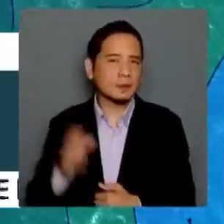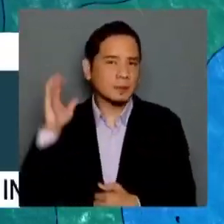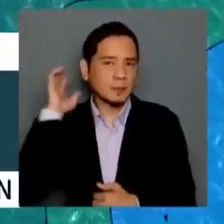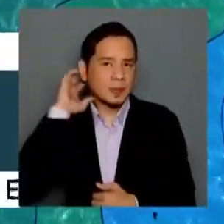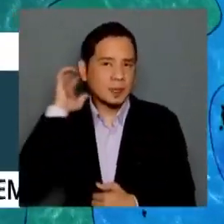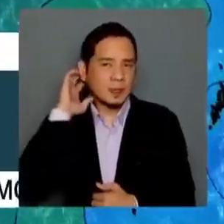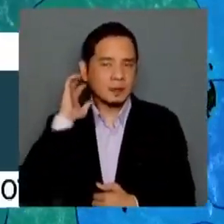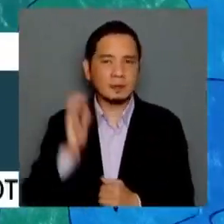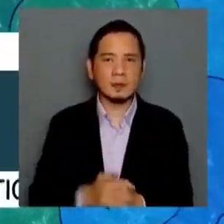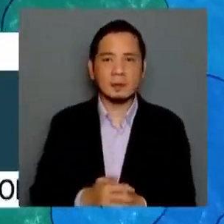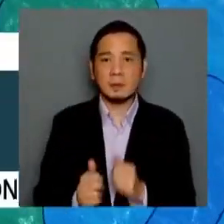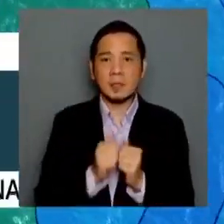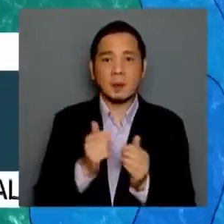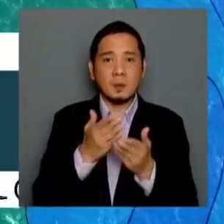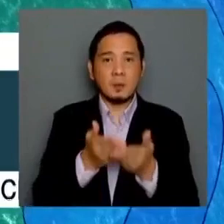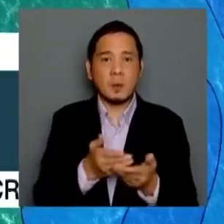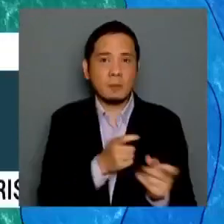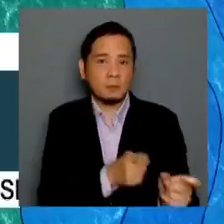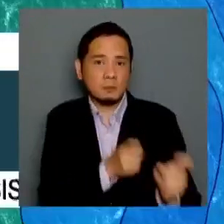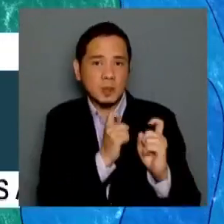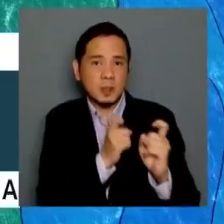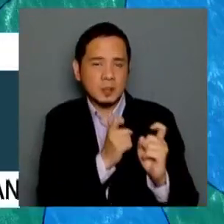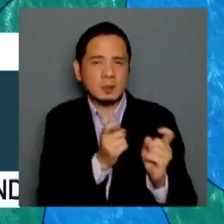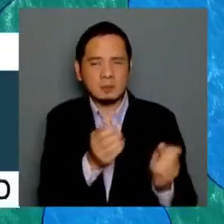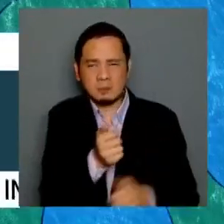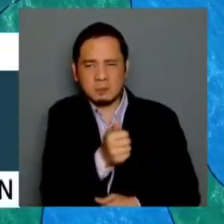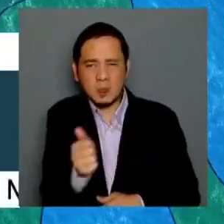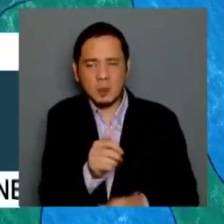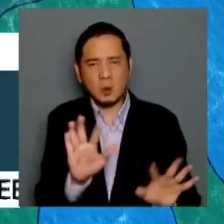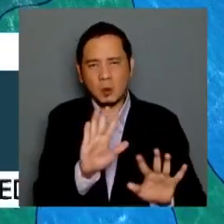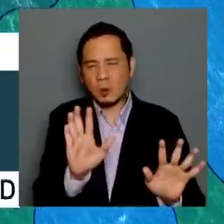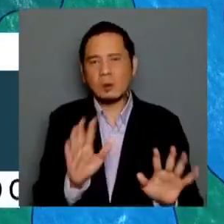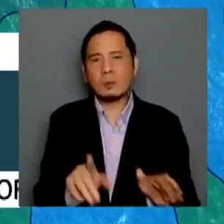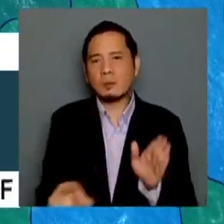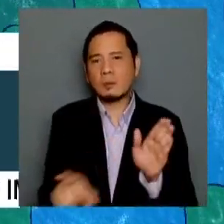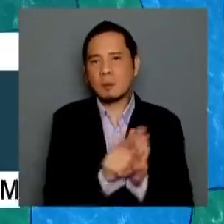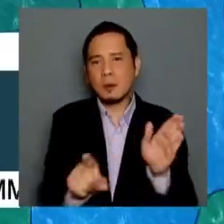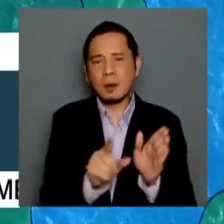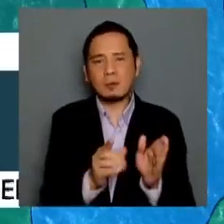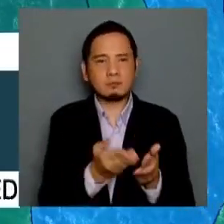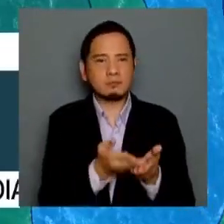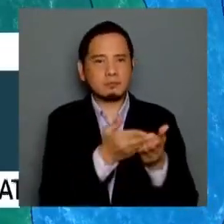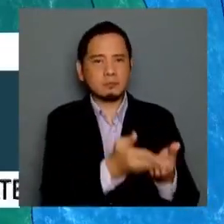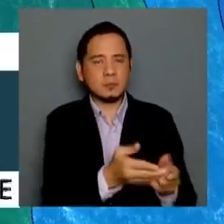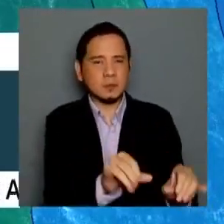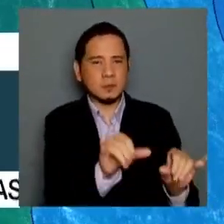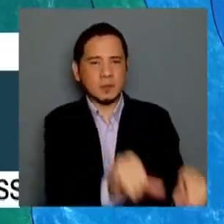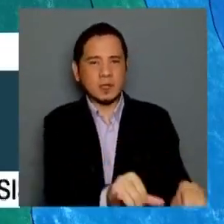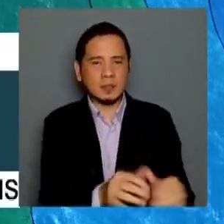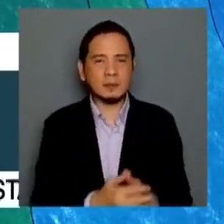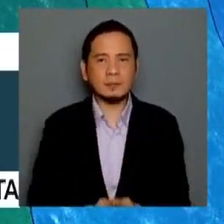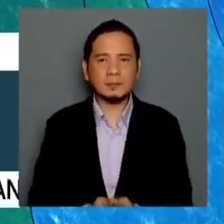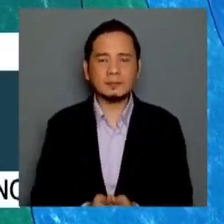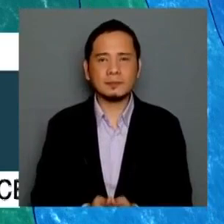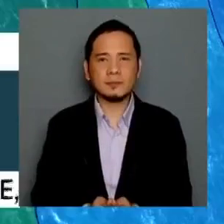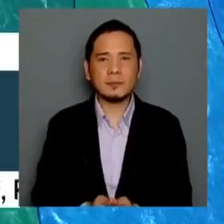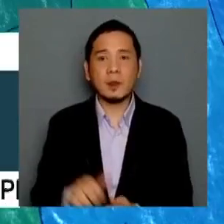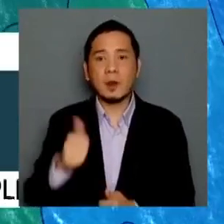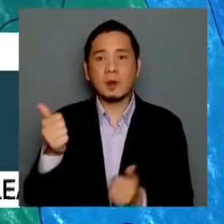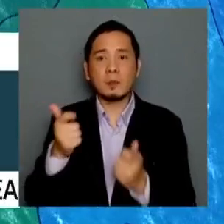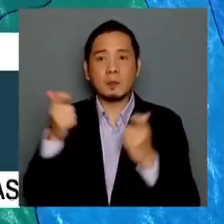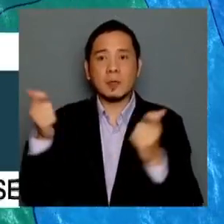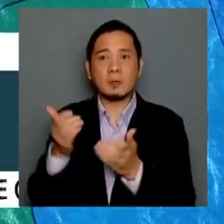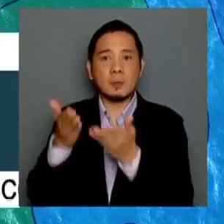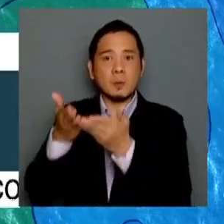Therefore, fishing boats and other small sea crafts are still advised not to venture out into sea while larger sea vessels are alerted against big